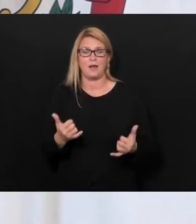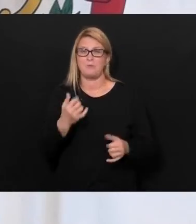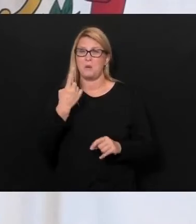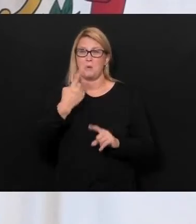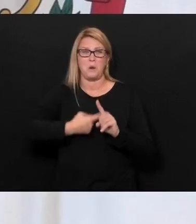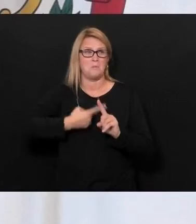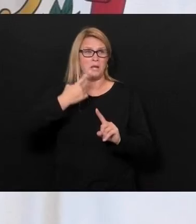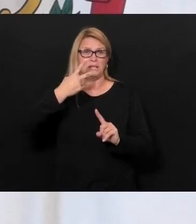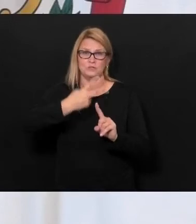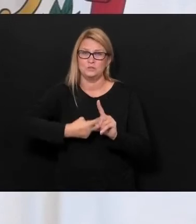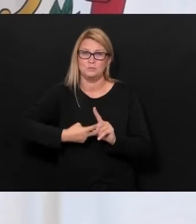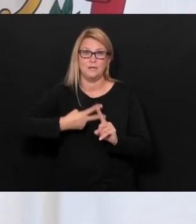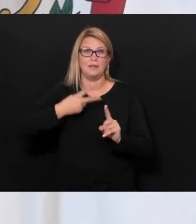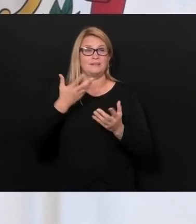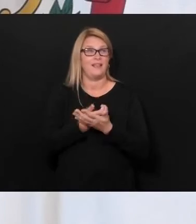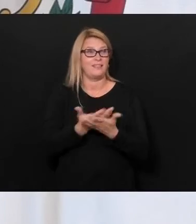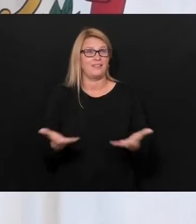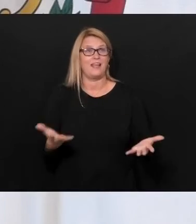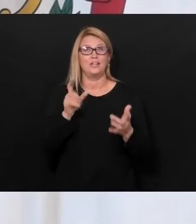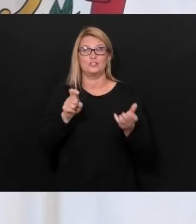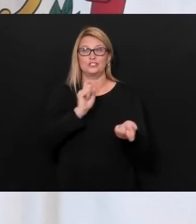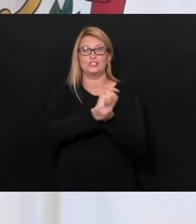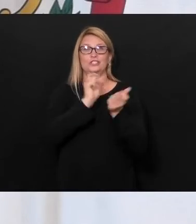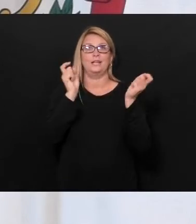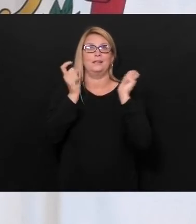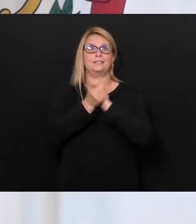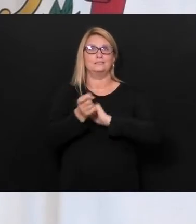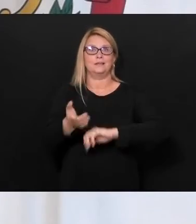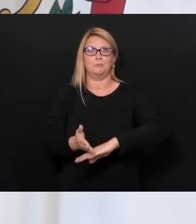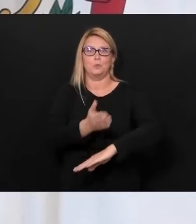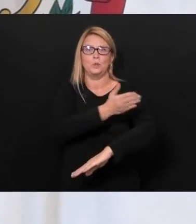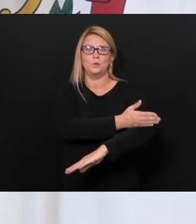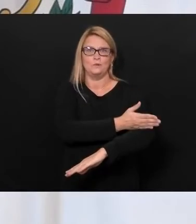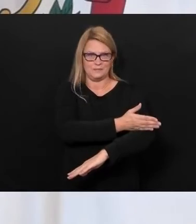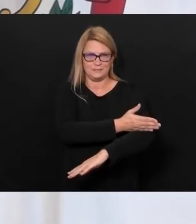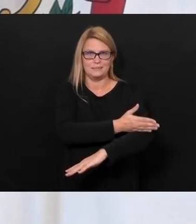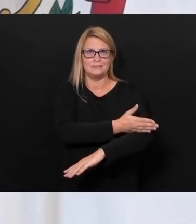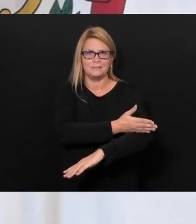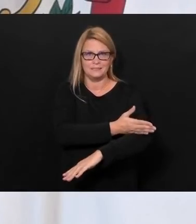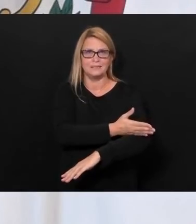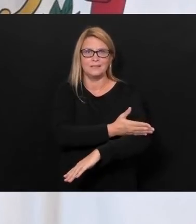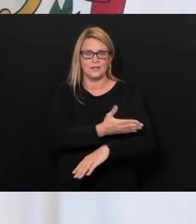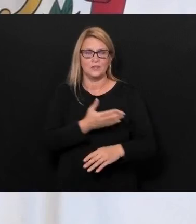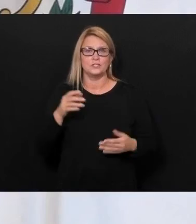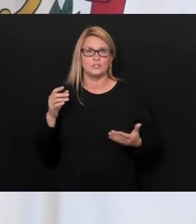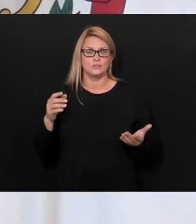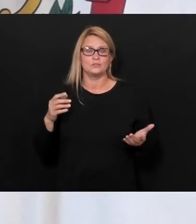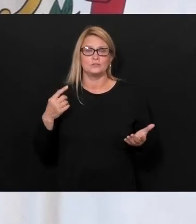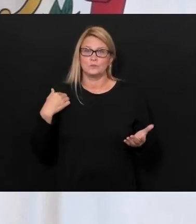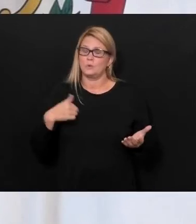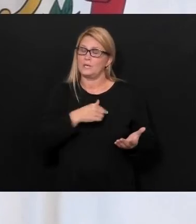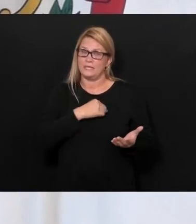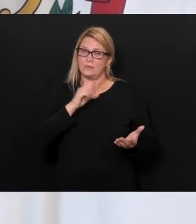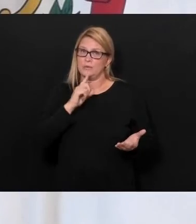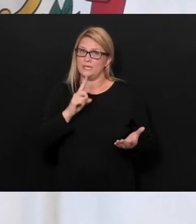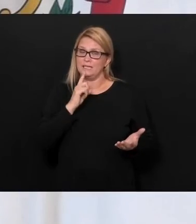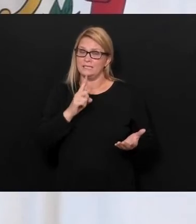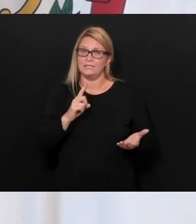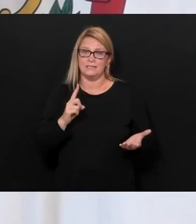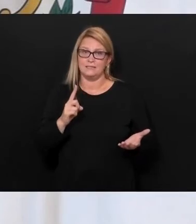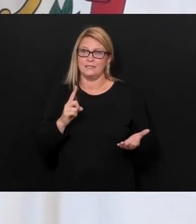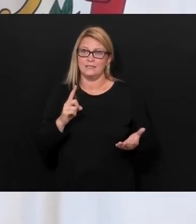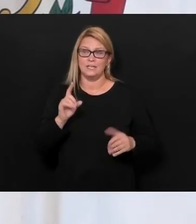from today, things should be a lot better. And really, you know,